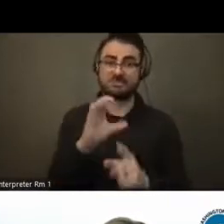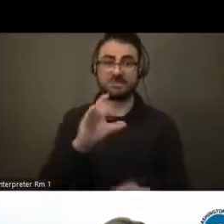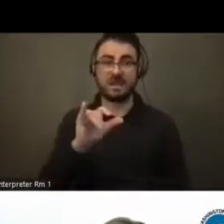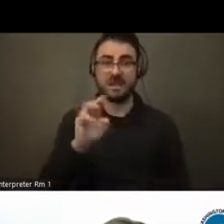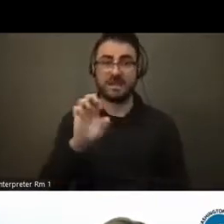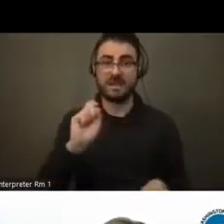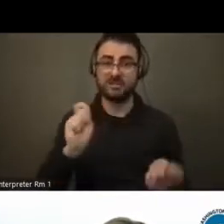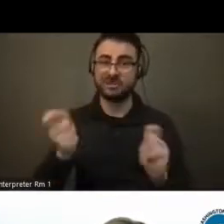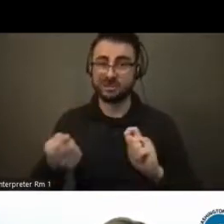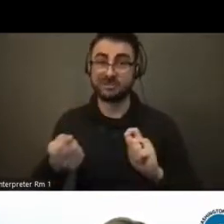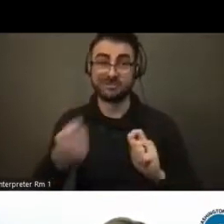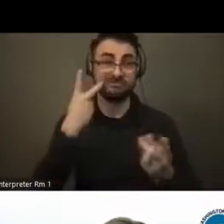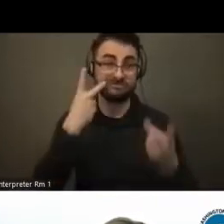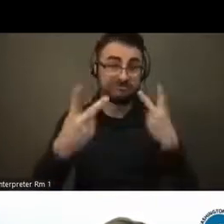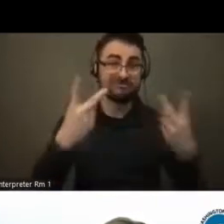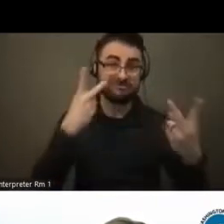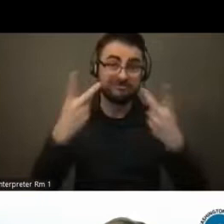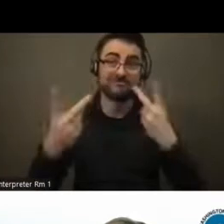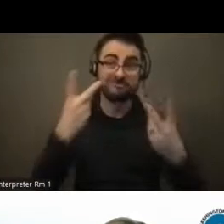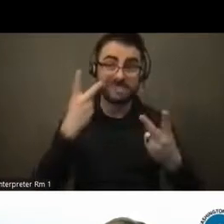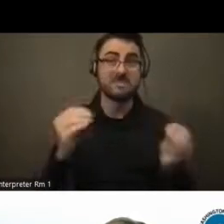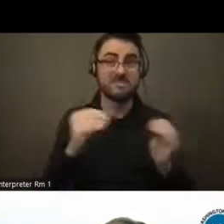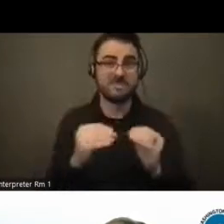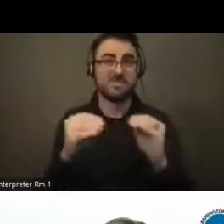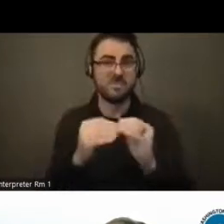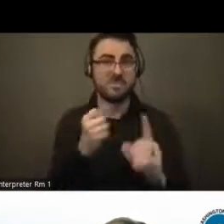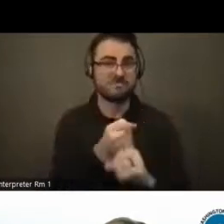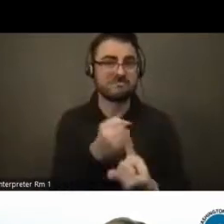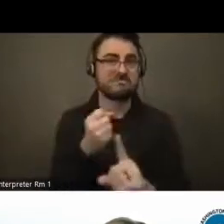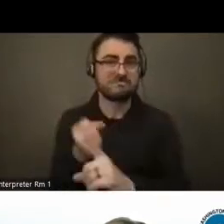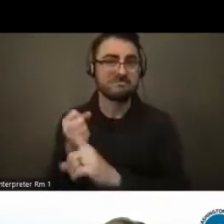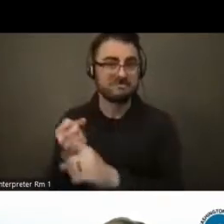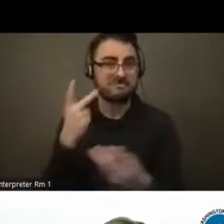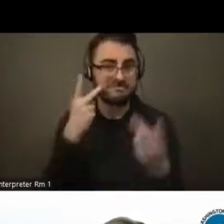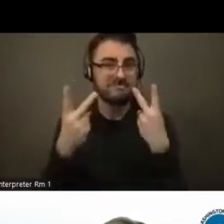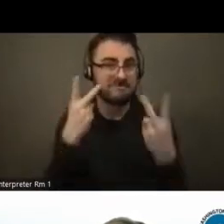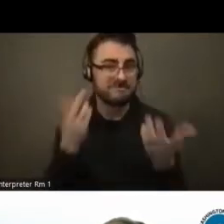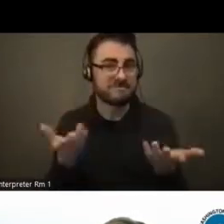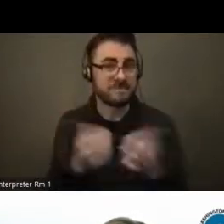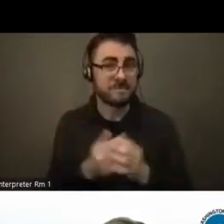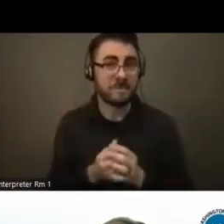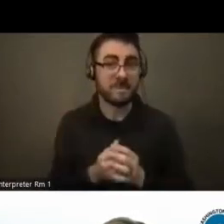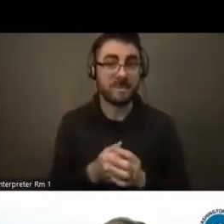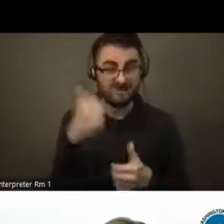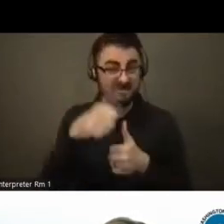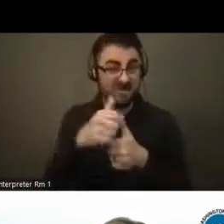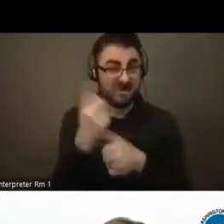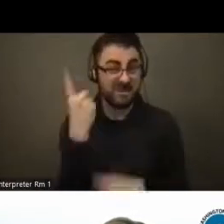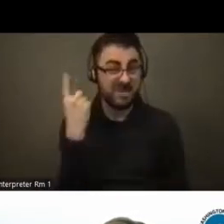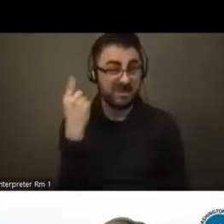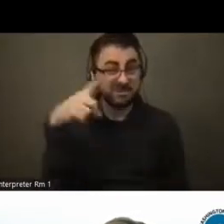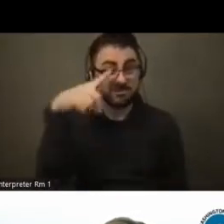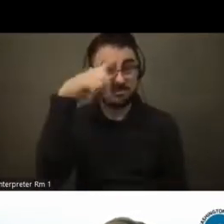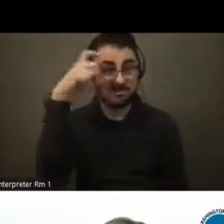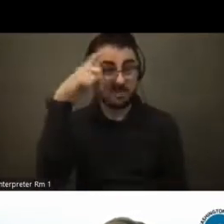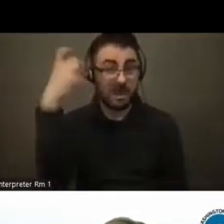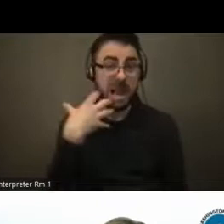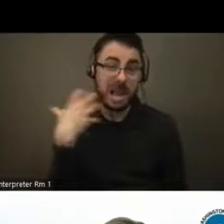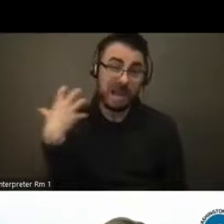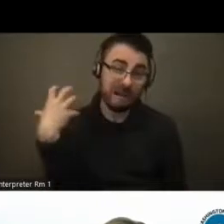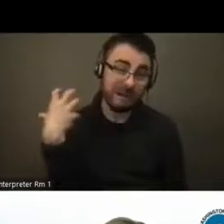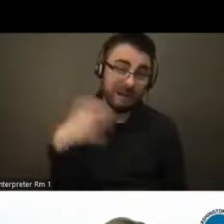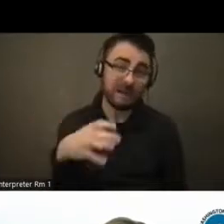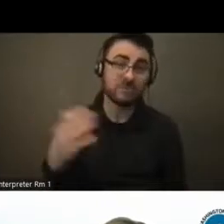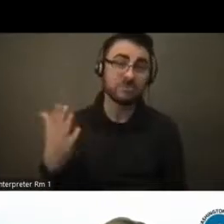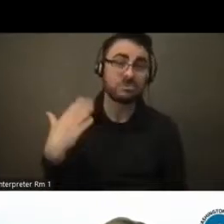seeing greater and greater impacts. So for example, with the heat dome last summer, holy smokes, we